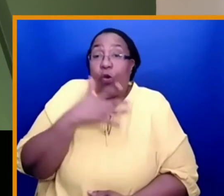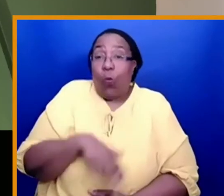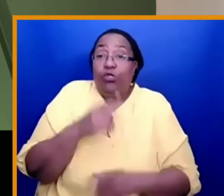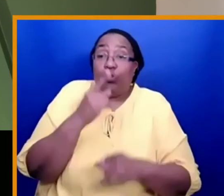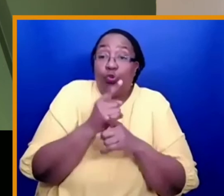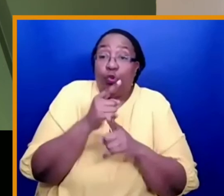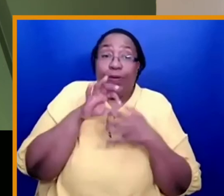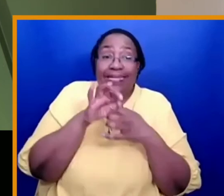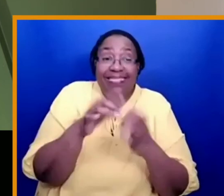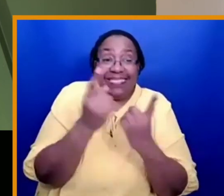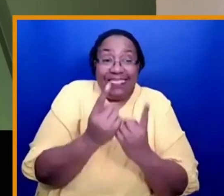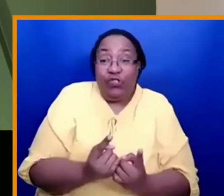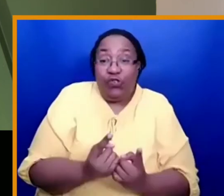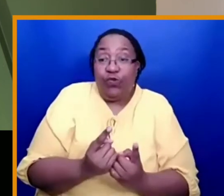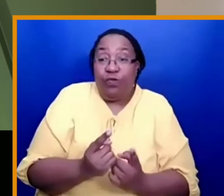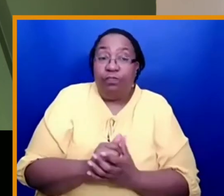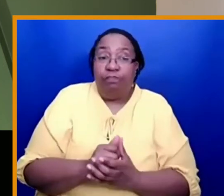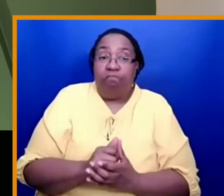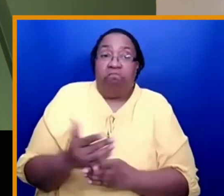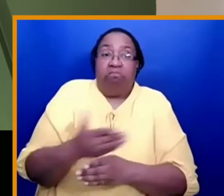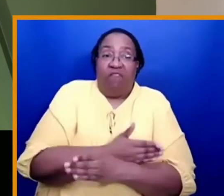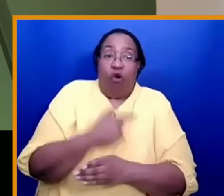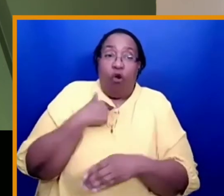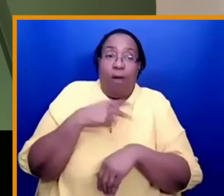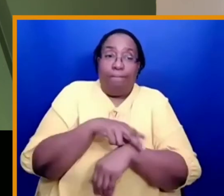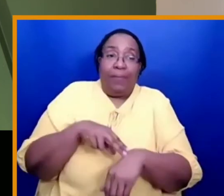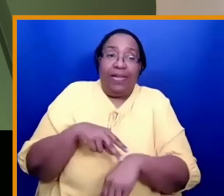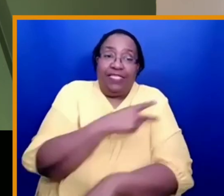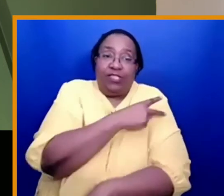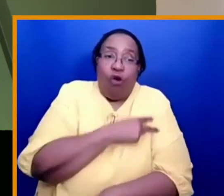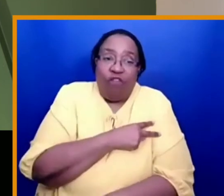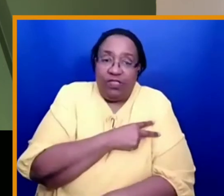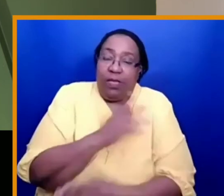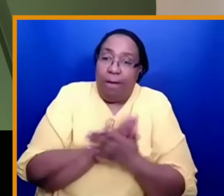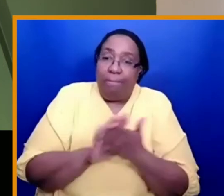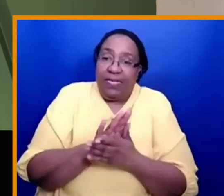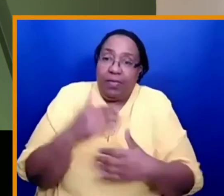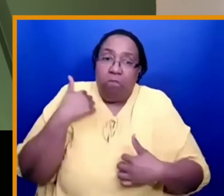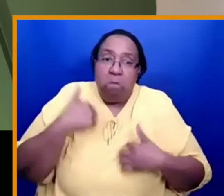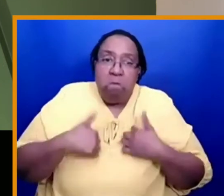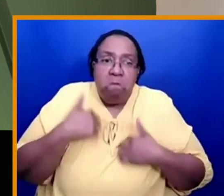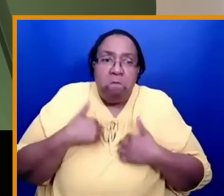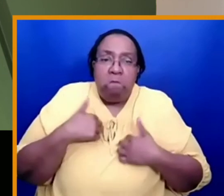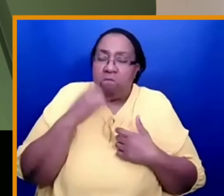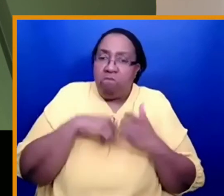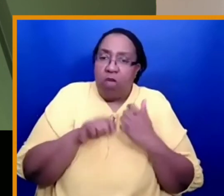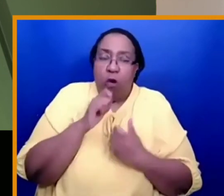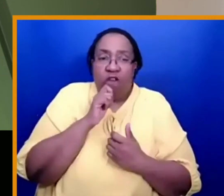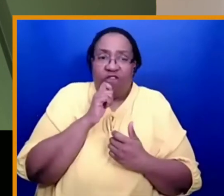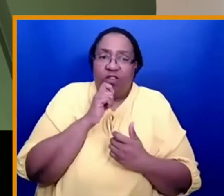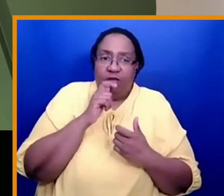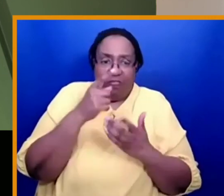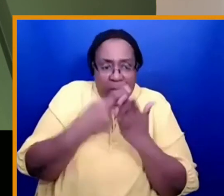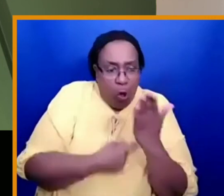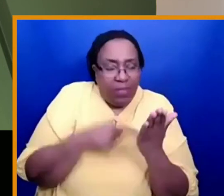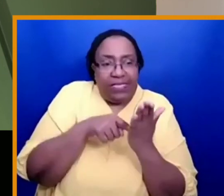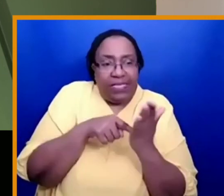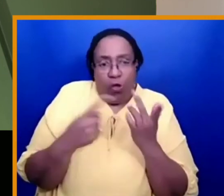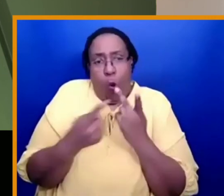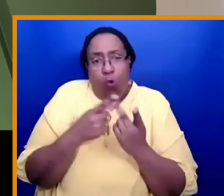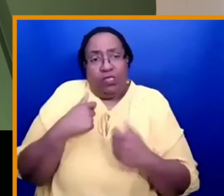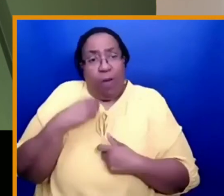So I'm a former Royal Military Police officer and so have a keen interest in this area of policy. Furthermore, I'm the mother of teenagers, and so this is a very hot topic for me